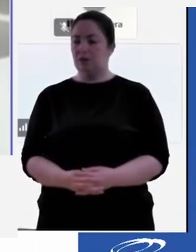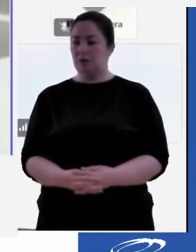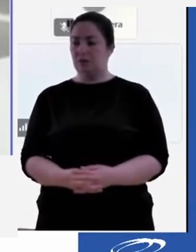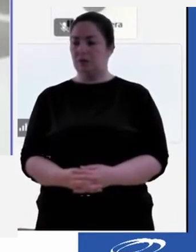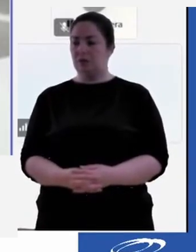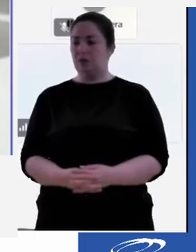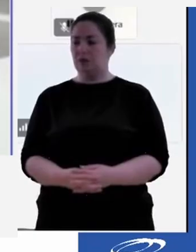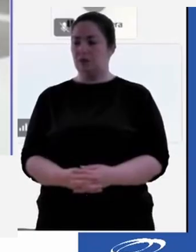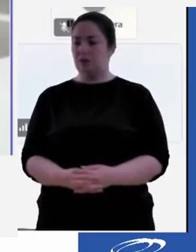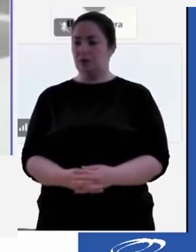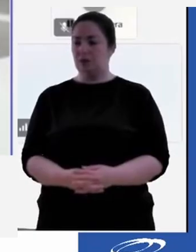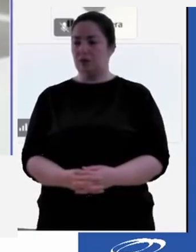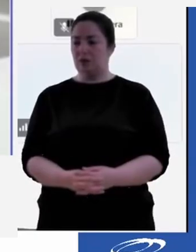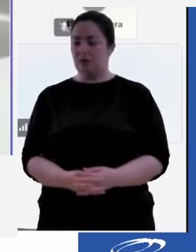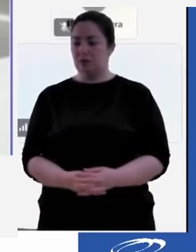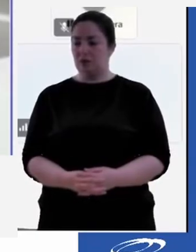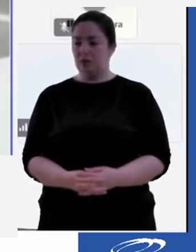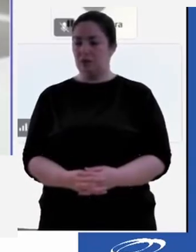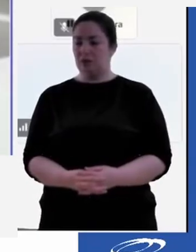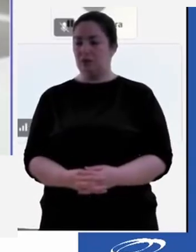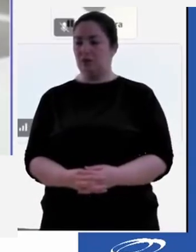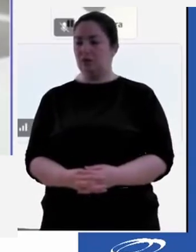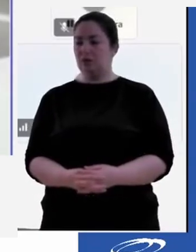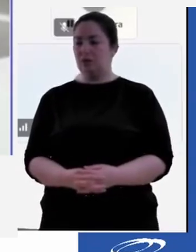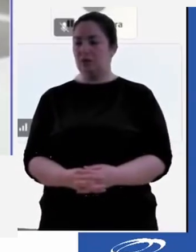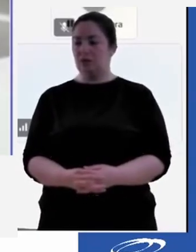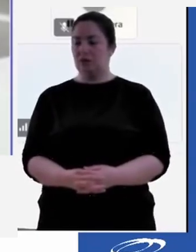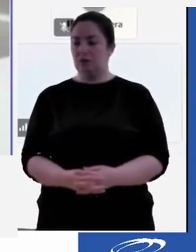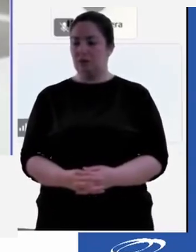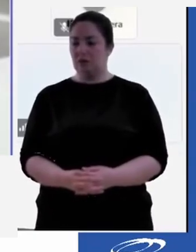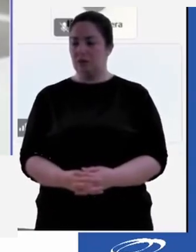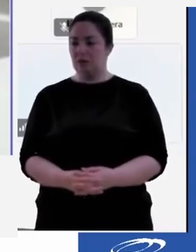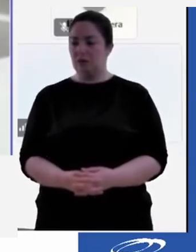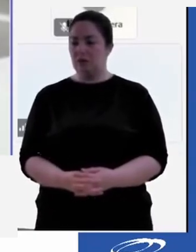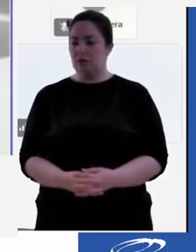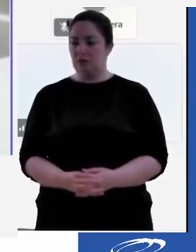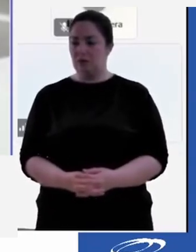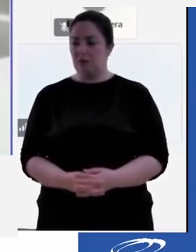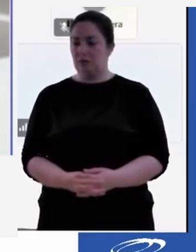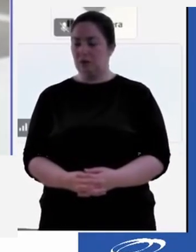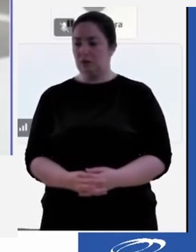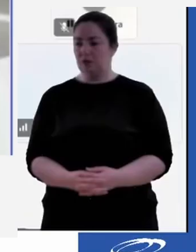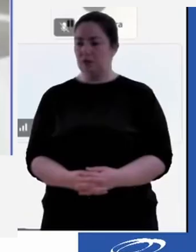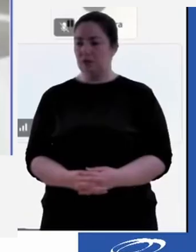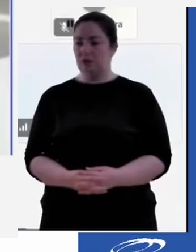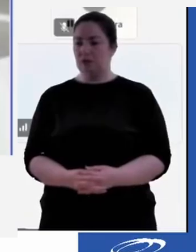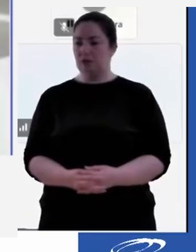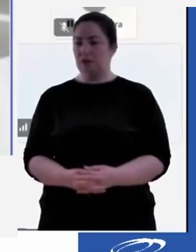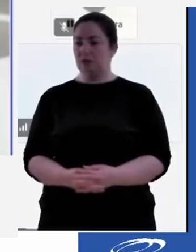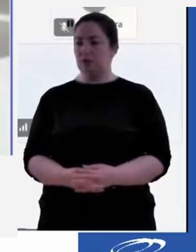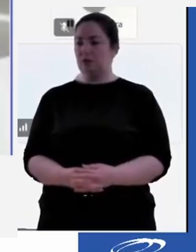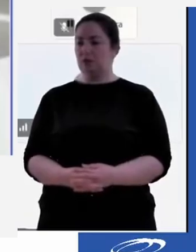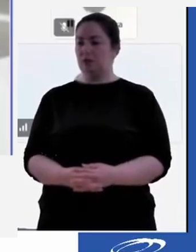And so it's great news. This was an international group that put together those guidelines.